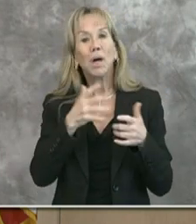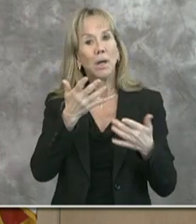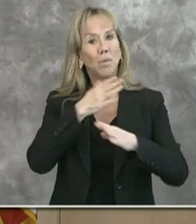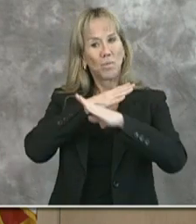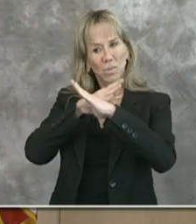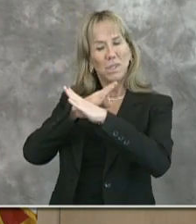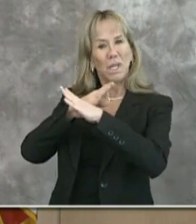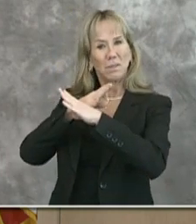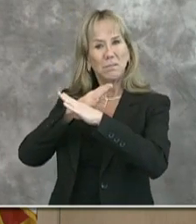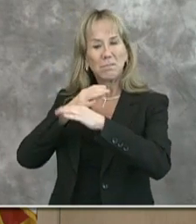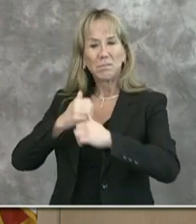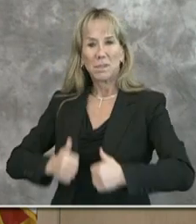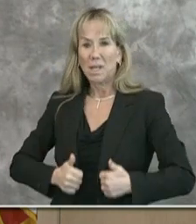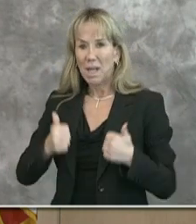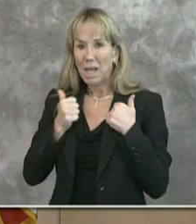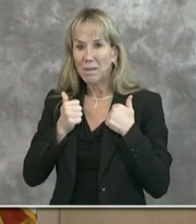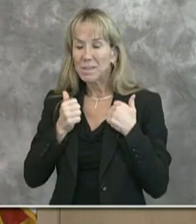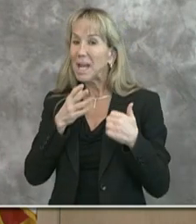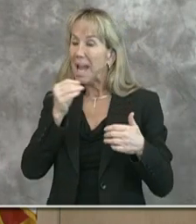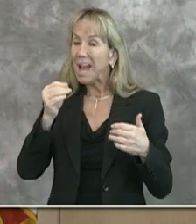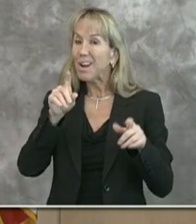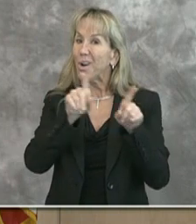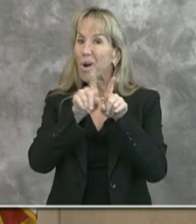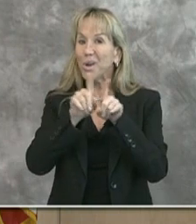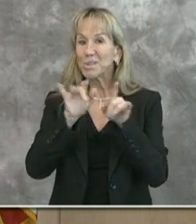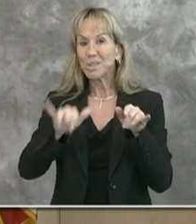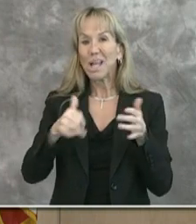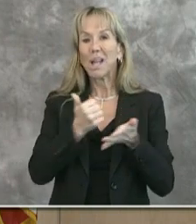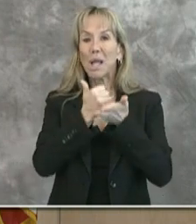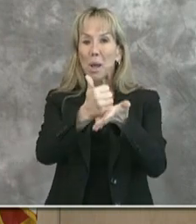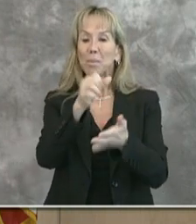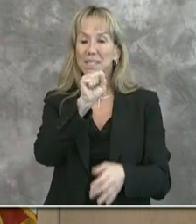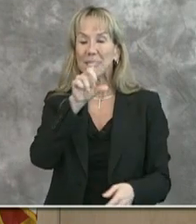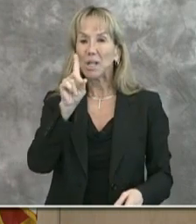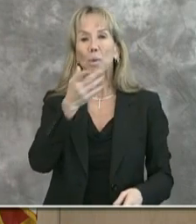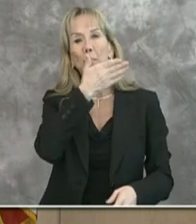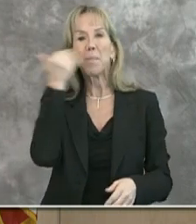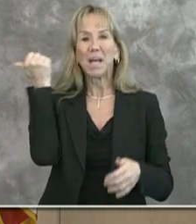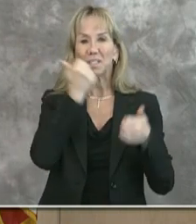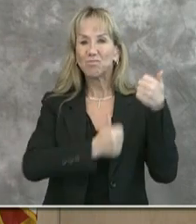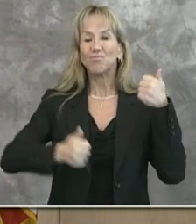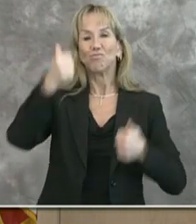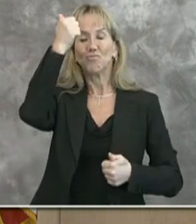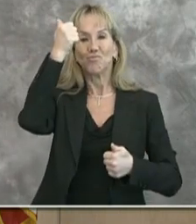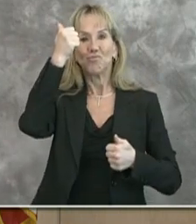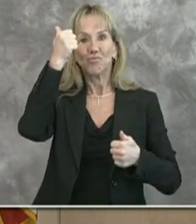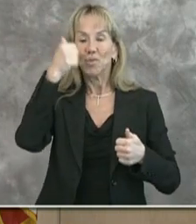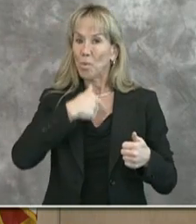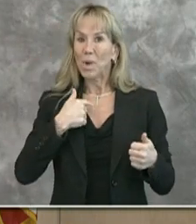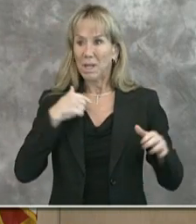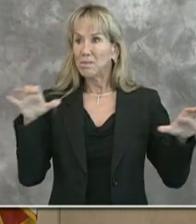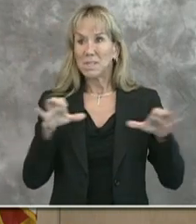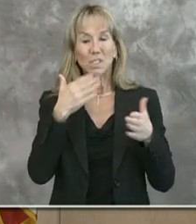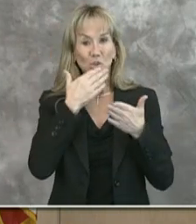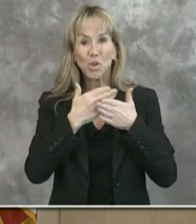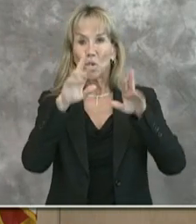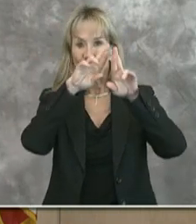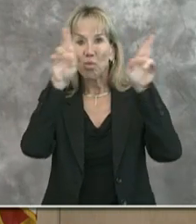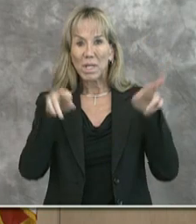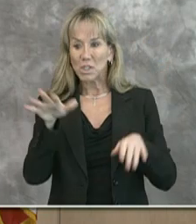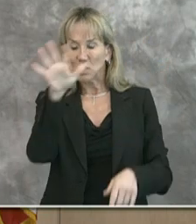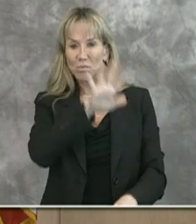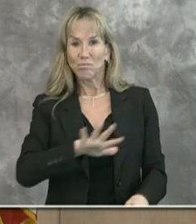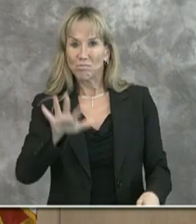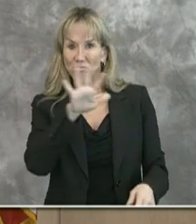ones designed to put us in San Diego County in the best possible position to come out of this. We did really good as a region on the